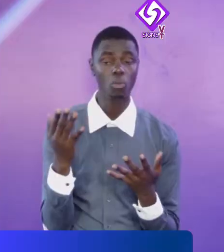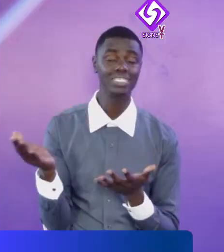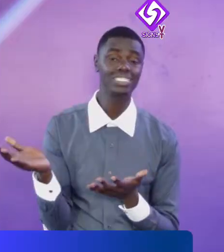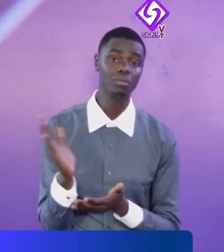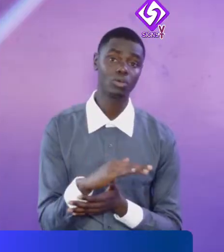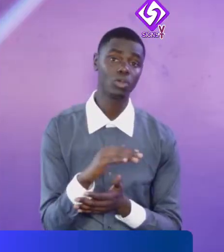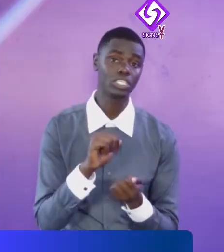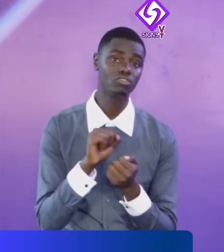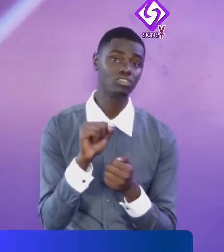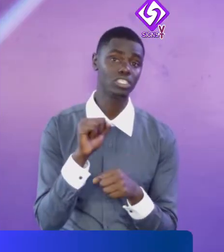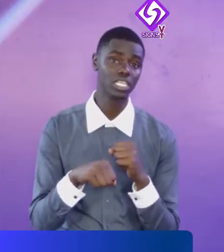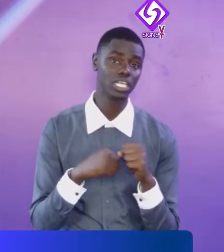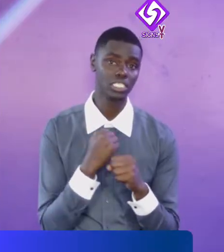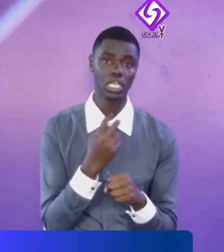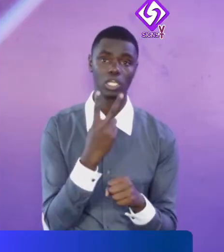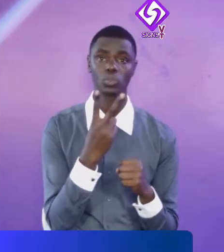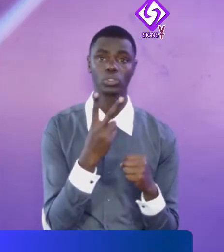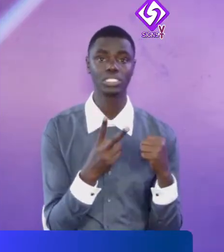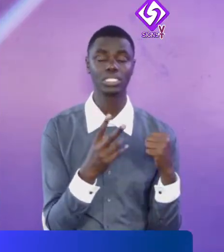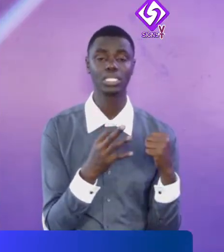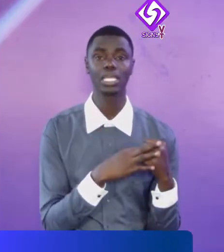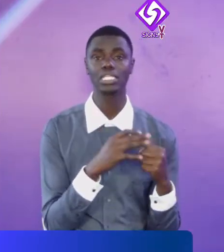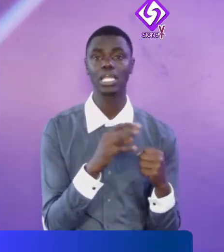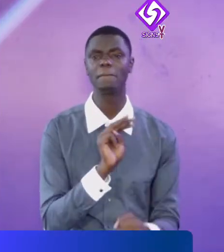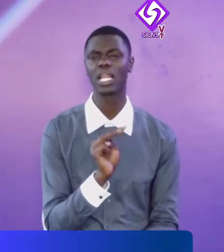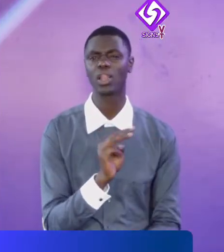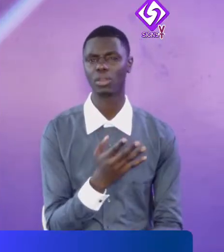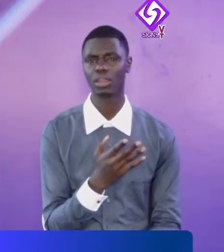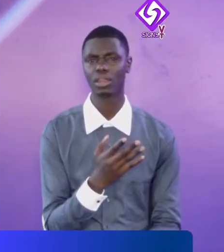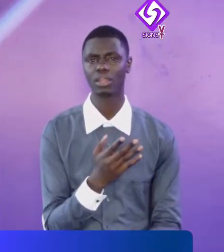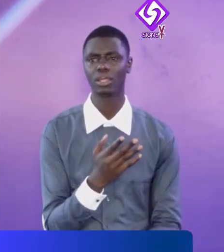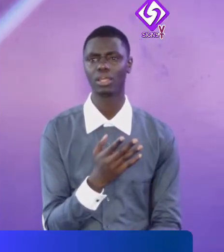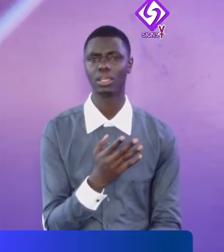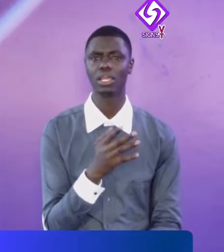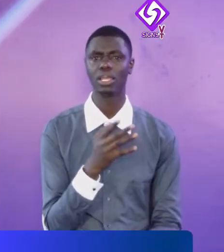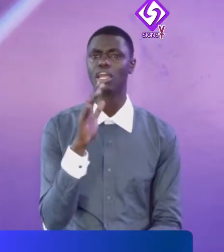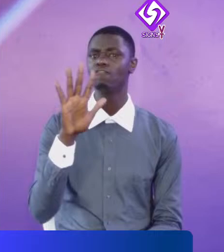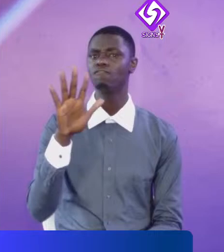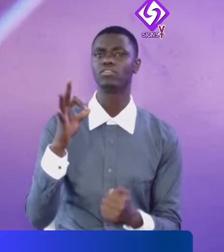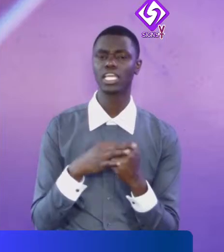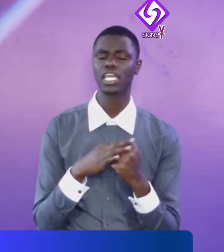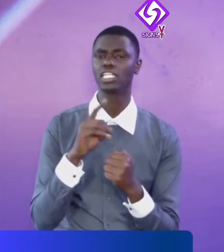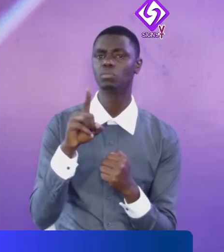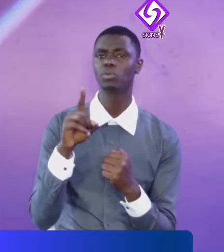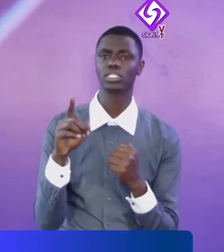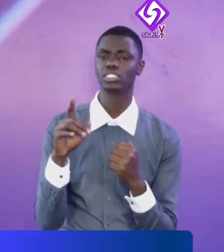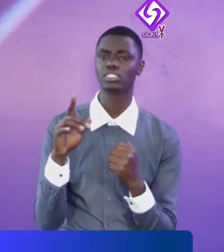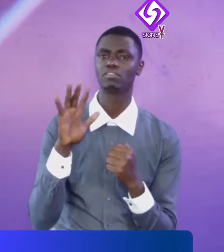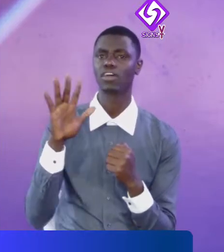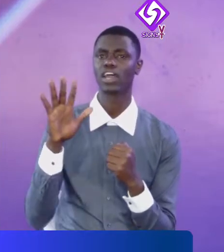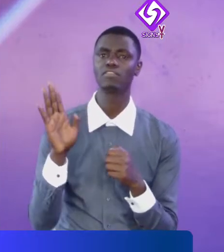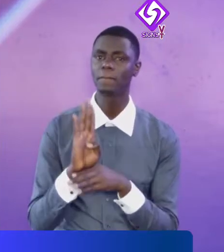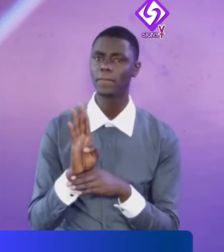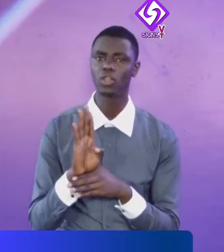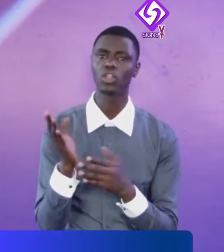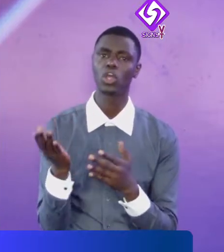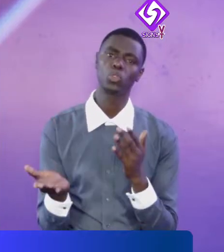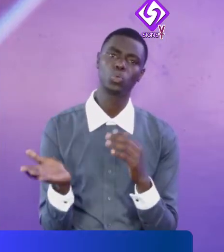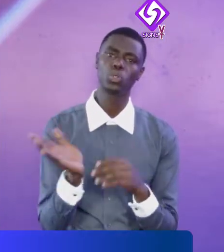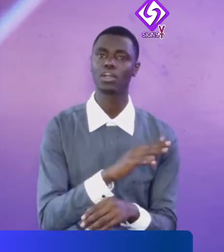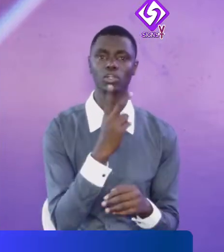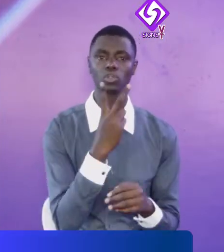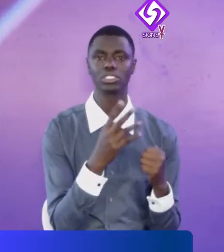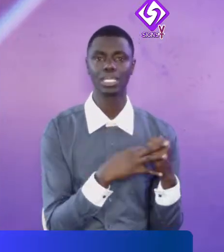in 15 years? 28 billion. Now, how do you spend 58.5 billion to recover 28